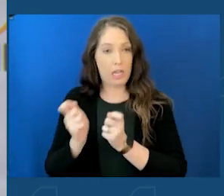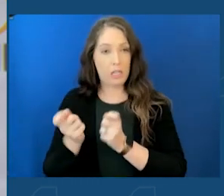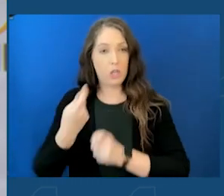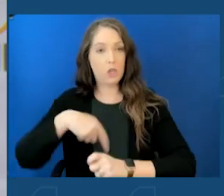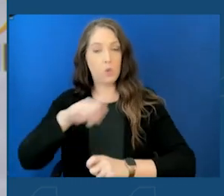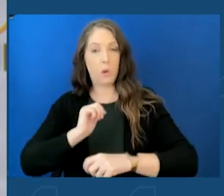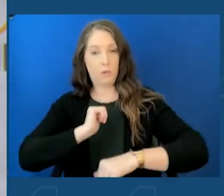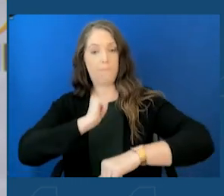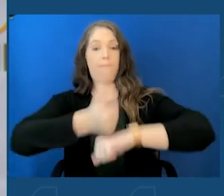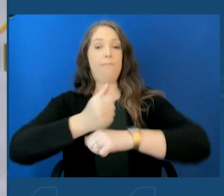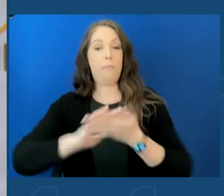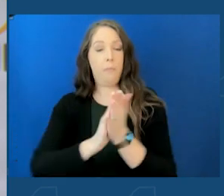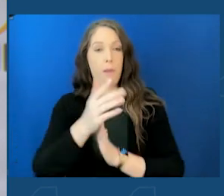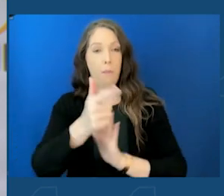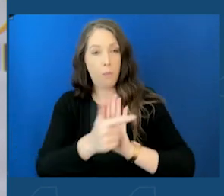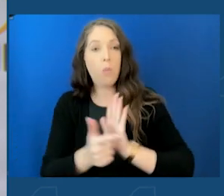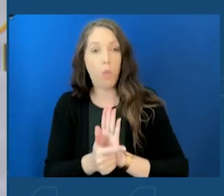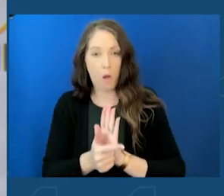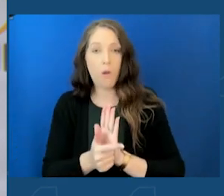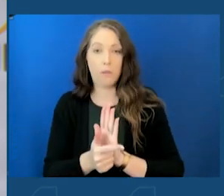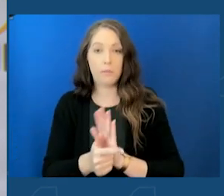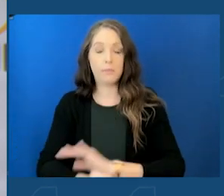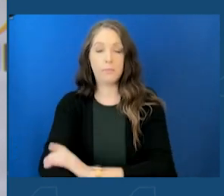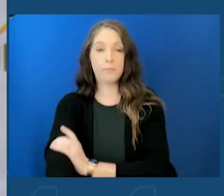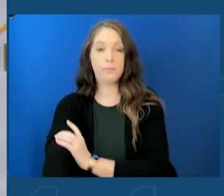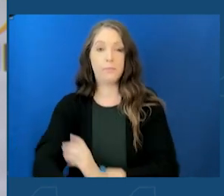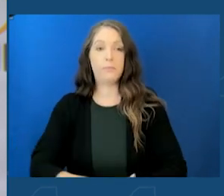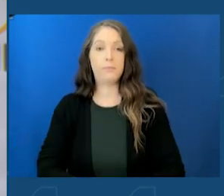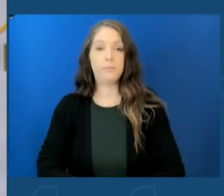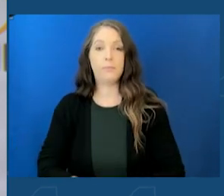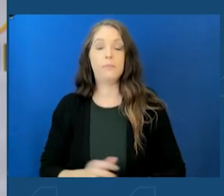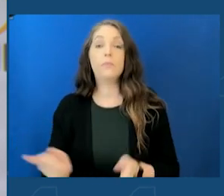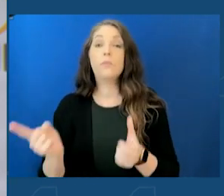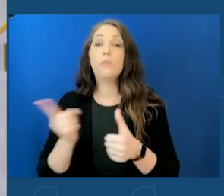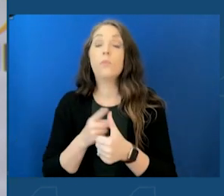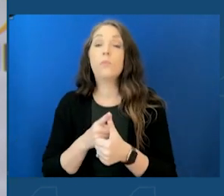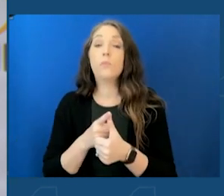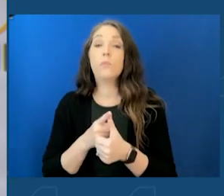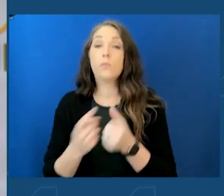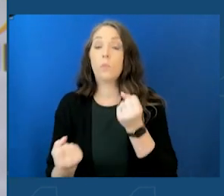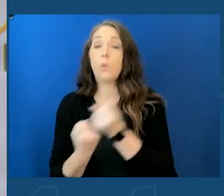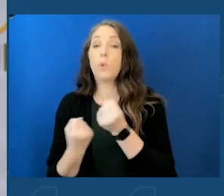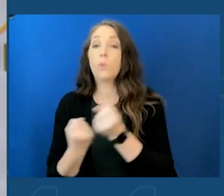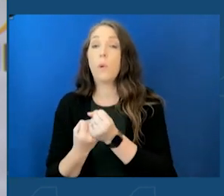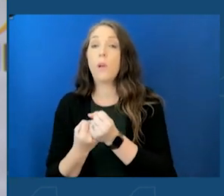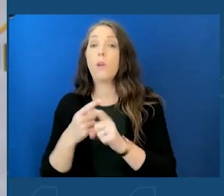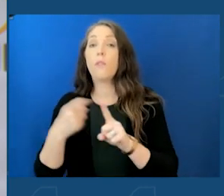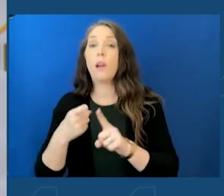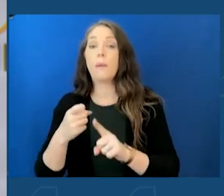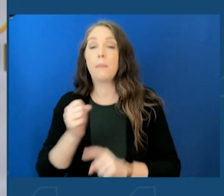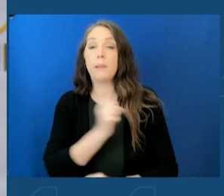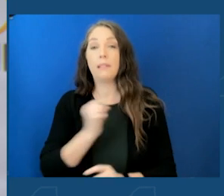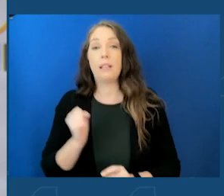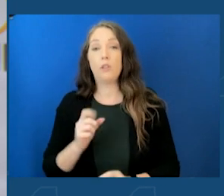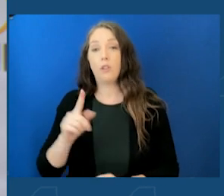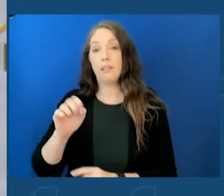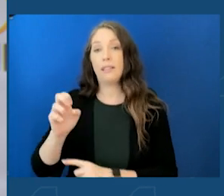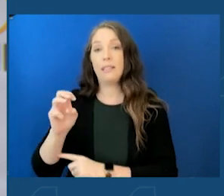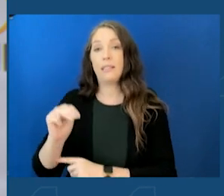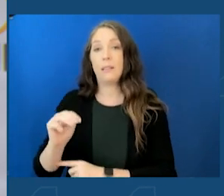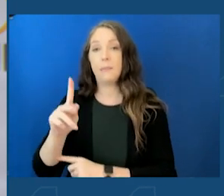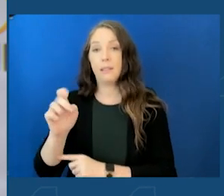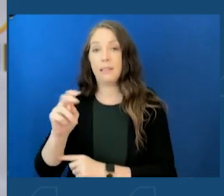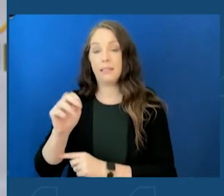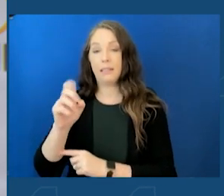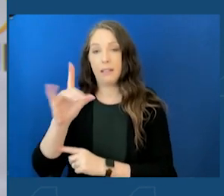law by virtue of our action here today. And the first one is sponsored by Senator Tim Kennedy from Buffalo, and